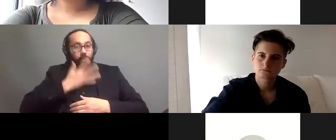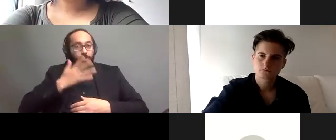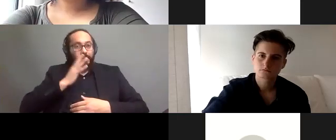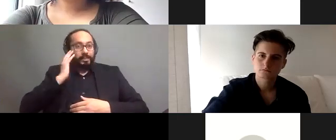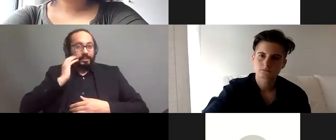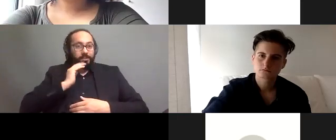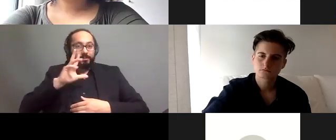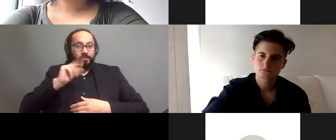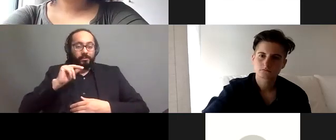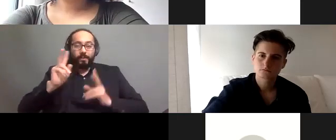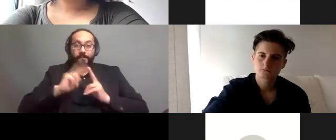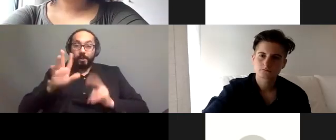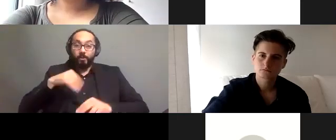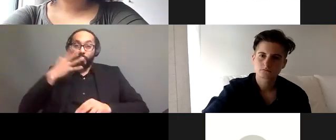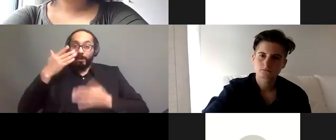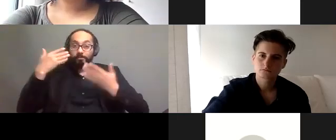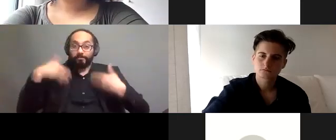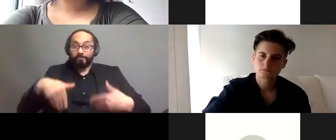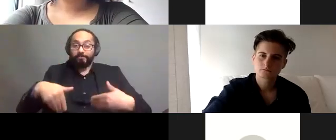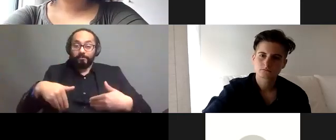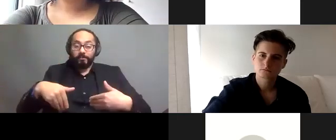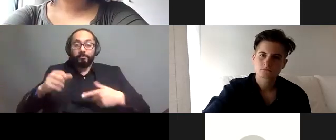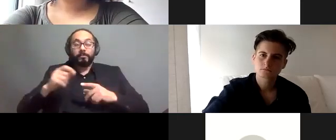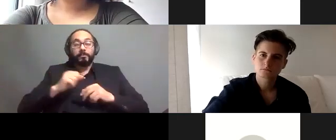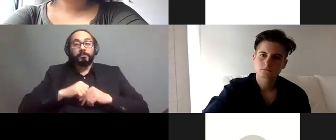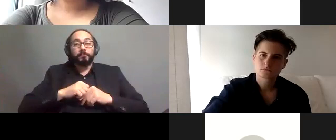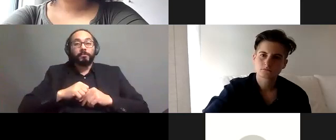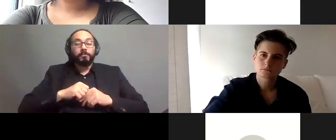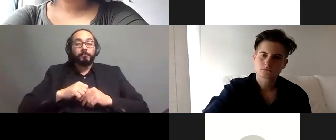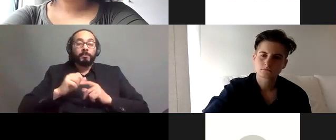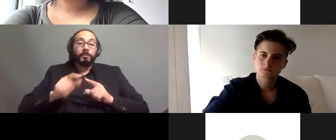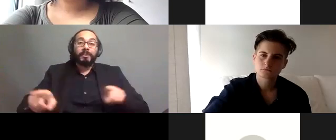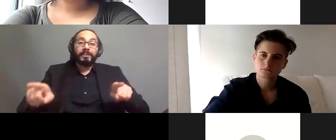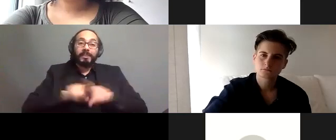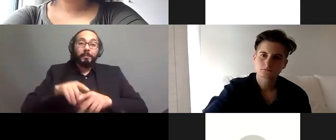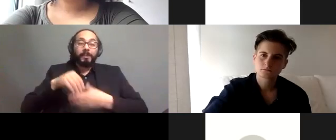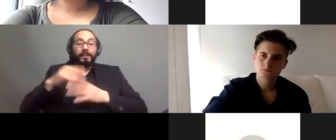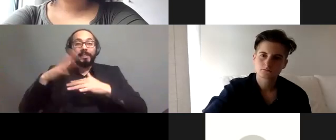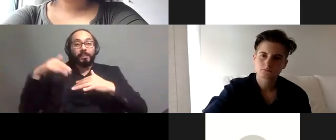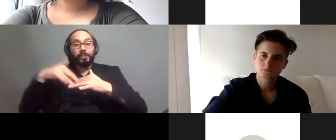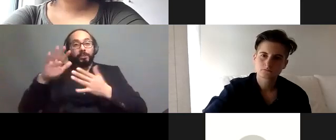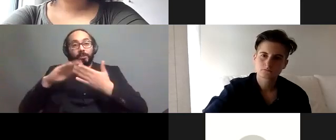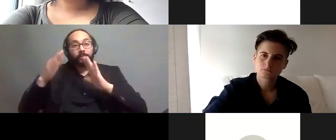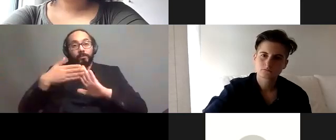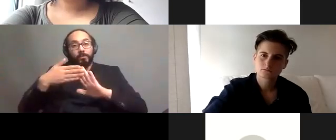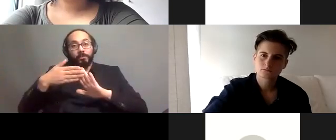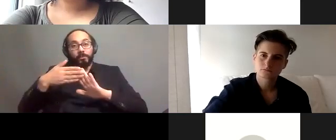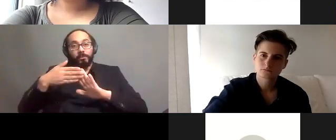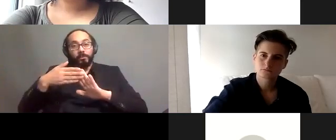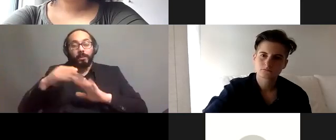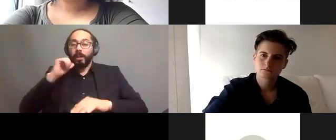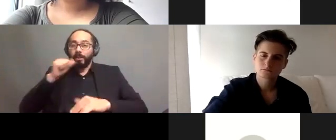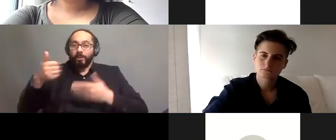very white. But then, same thing within certain Indigenous communities, I don't